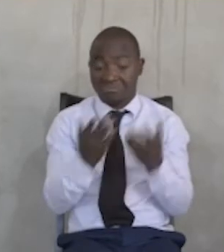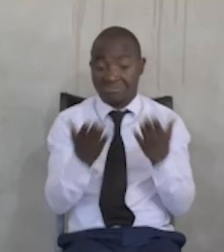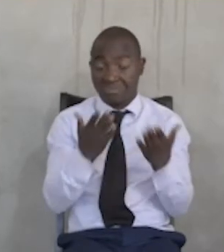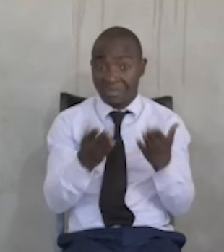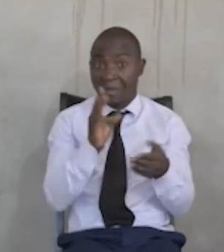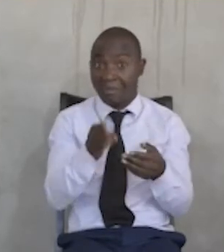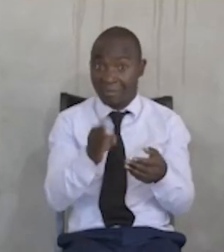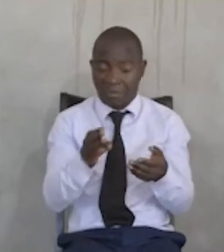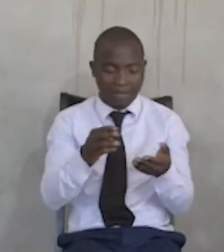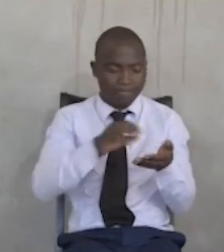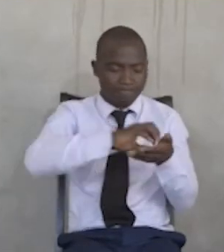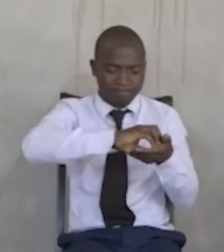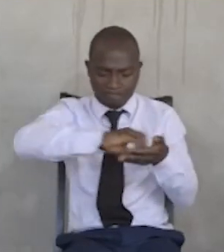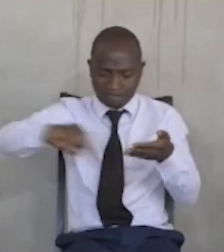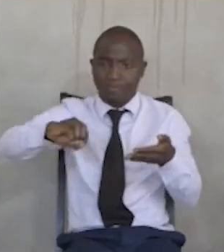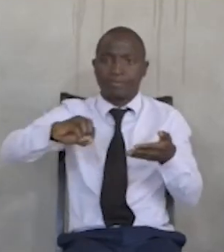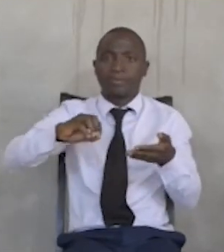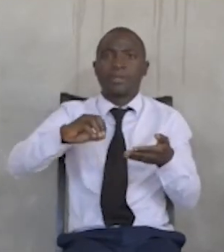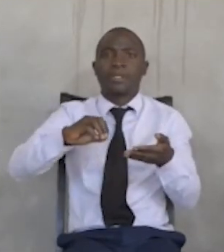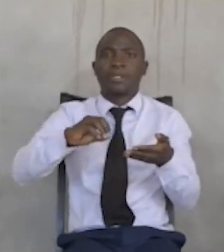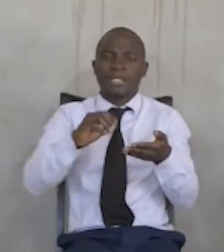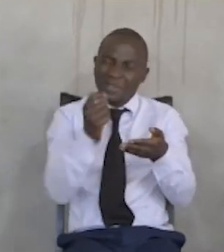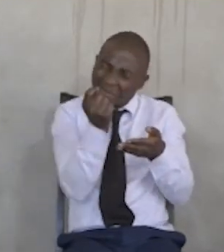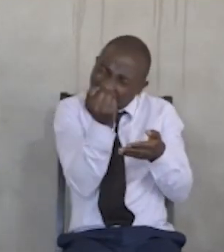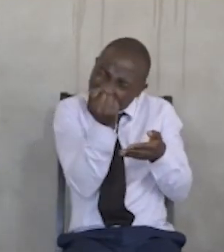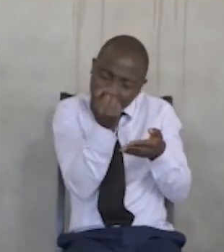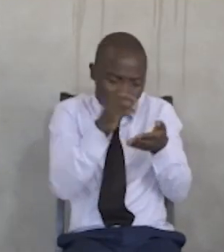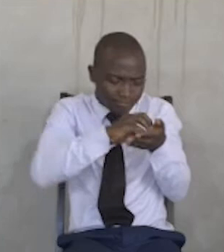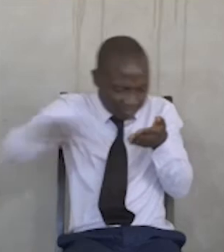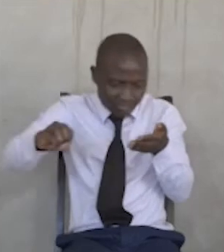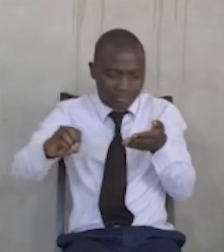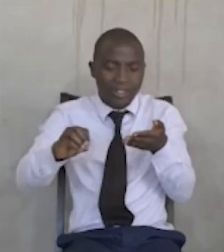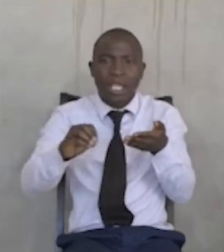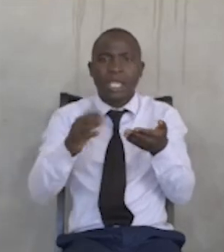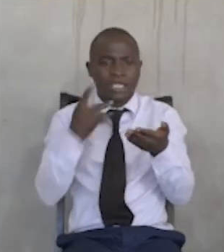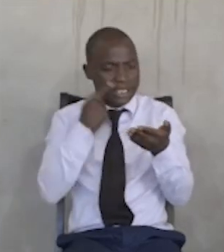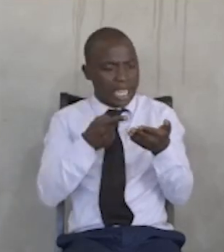you can have duplication of a gene, and then you end up with abnormalities in